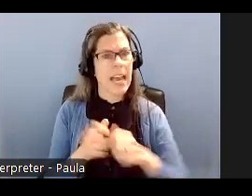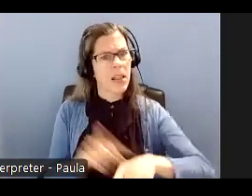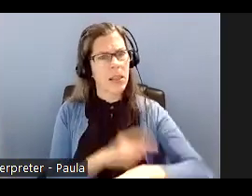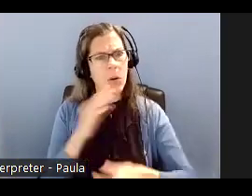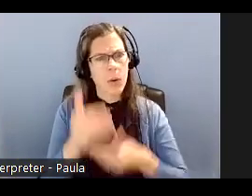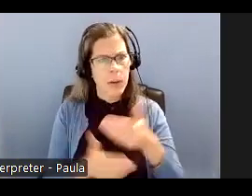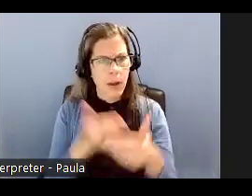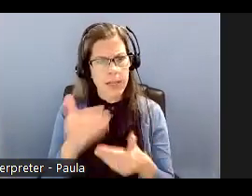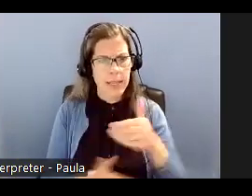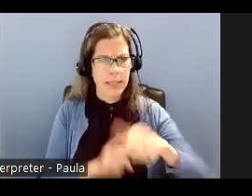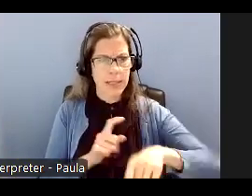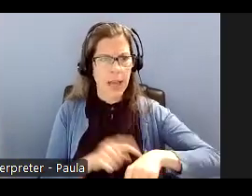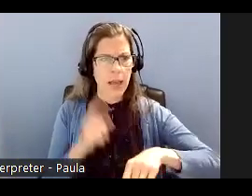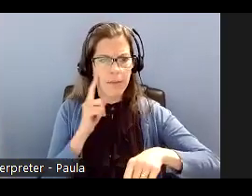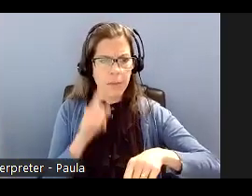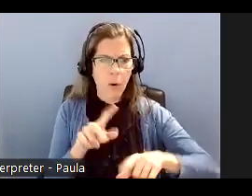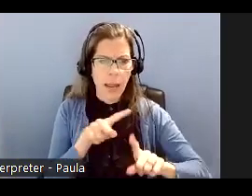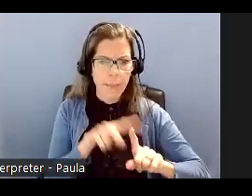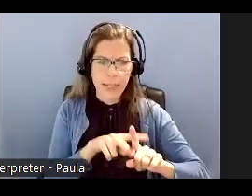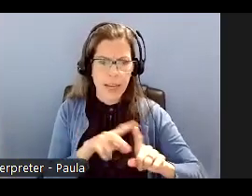processing time take of the application?